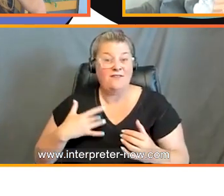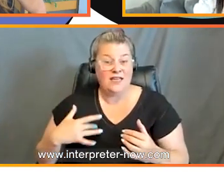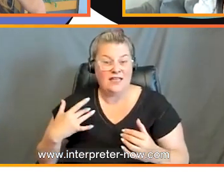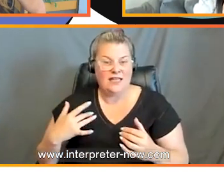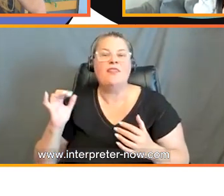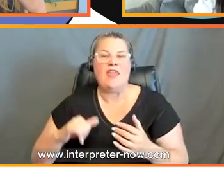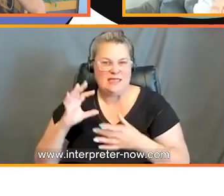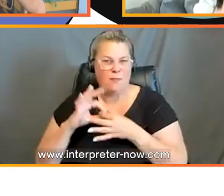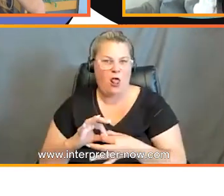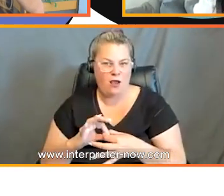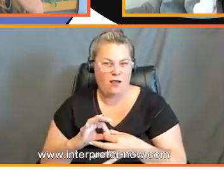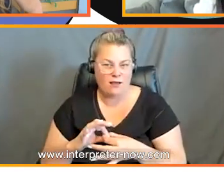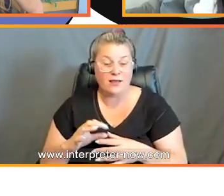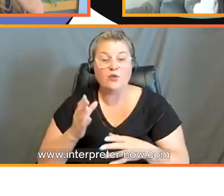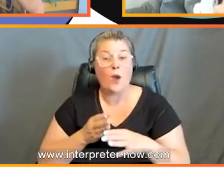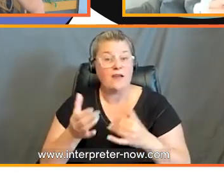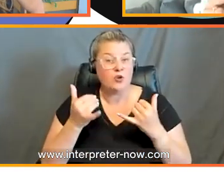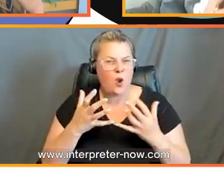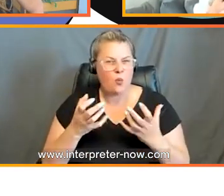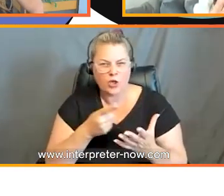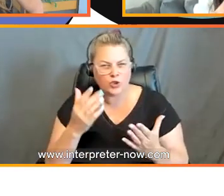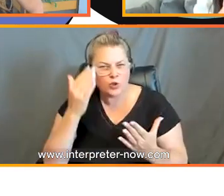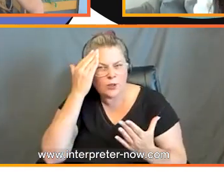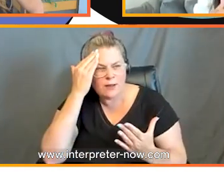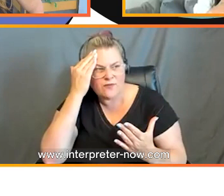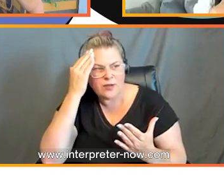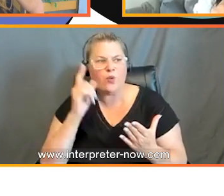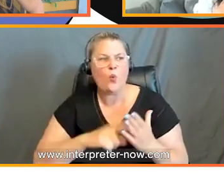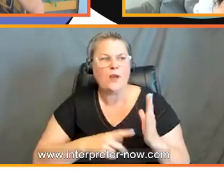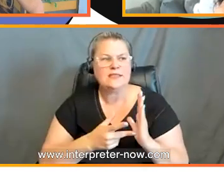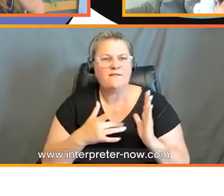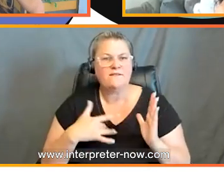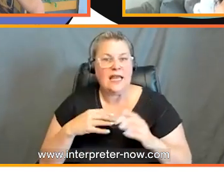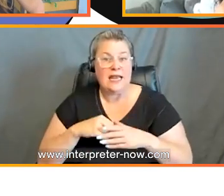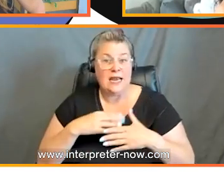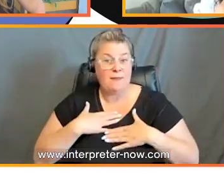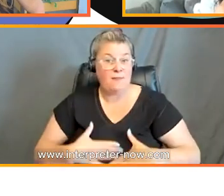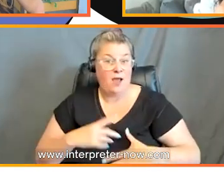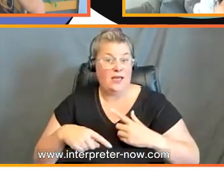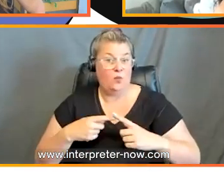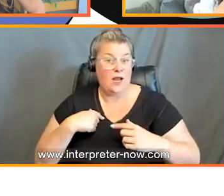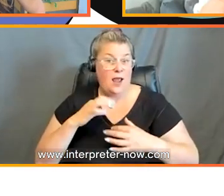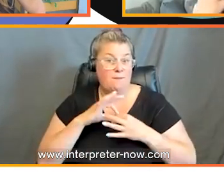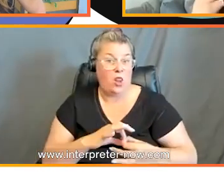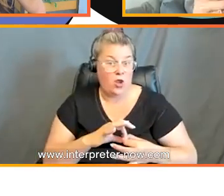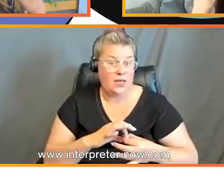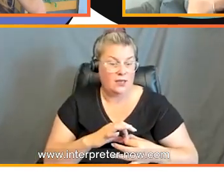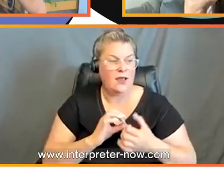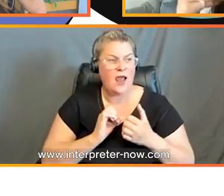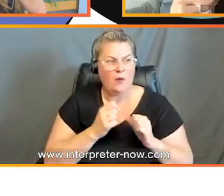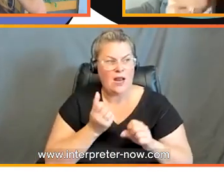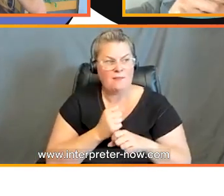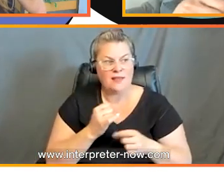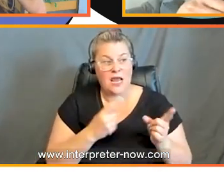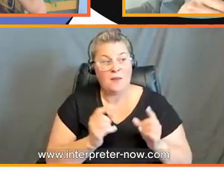is belonging. So after today, I want you to become familiar with, what does it feel like in my body when I'm belonging? How can